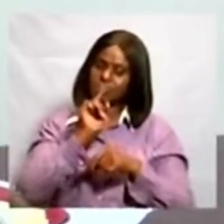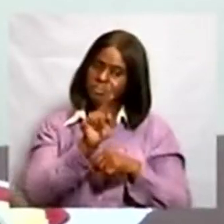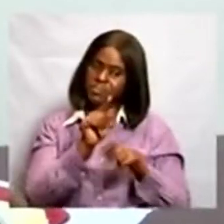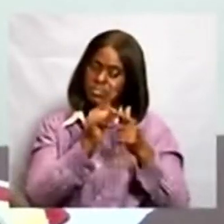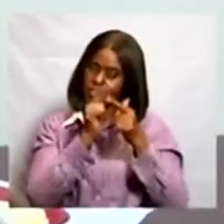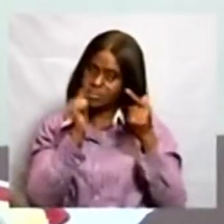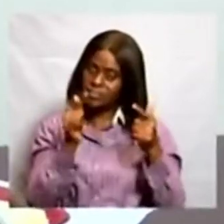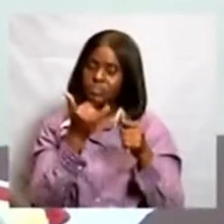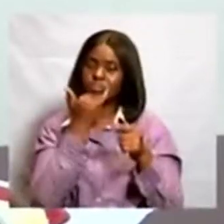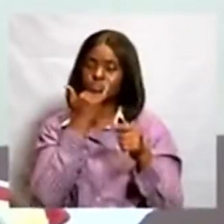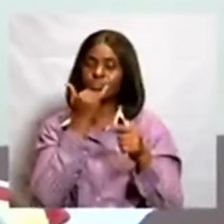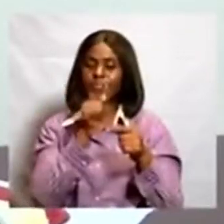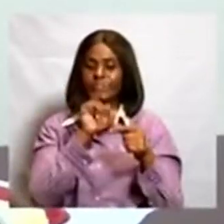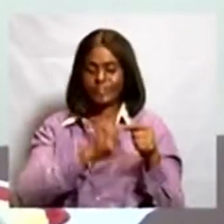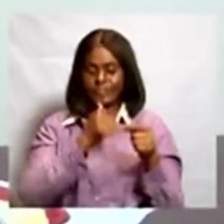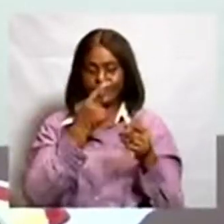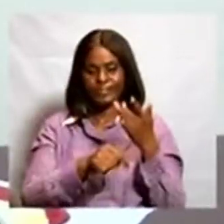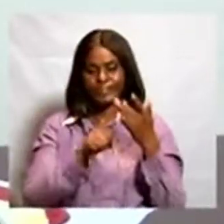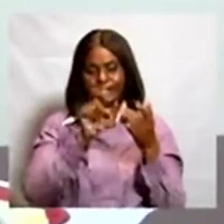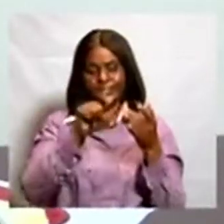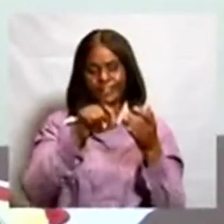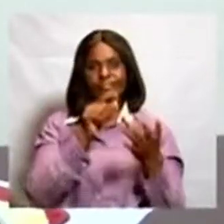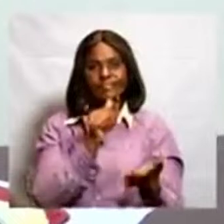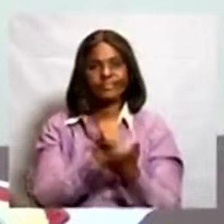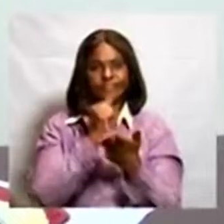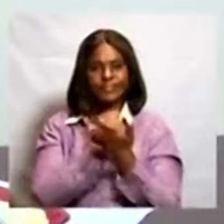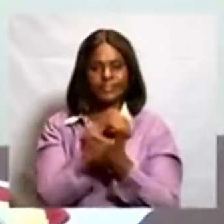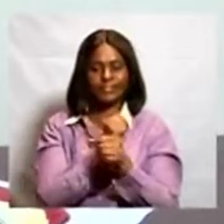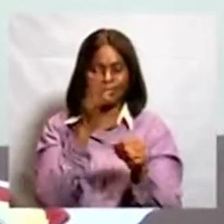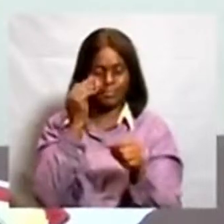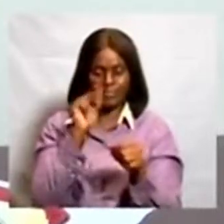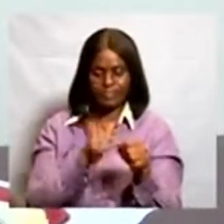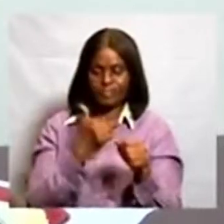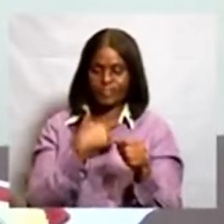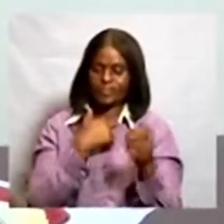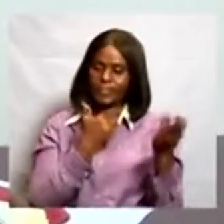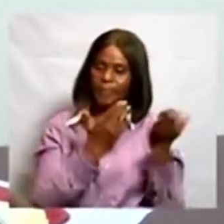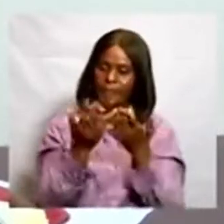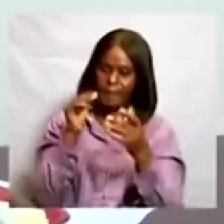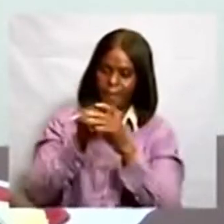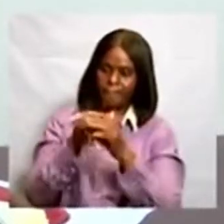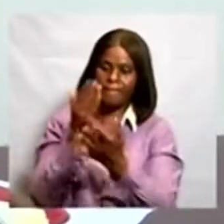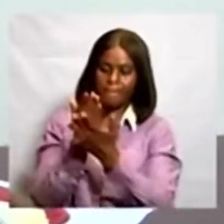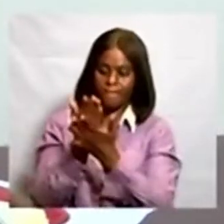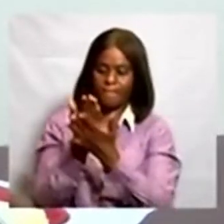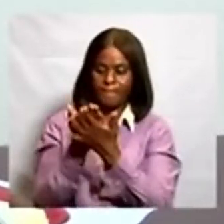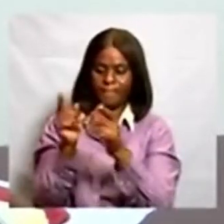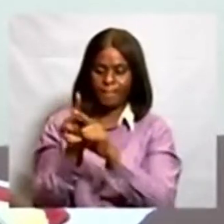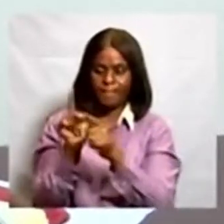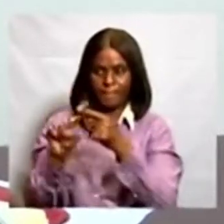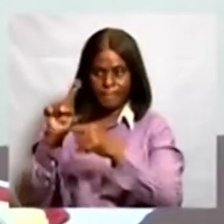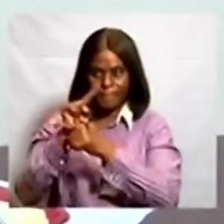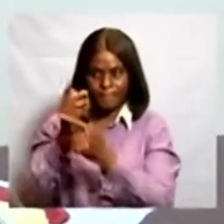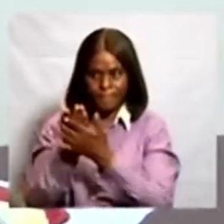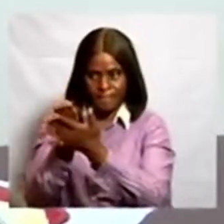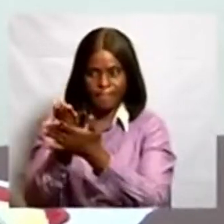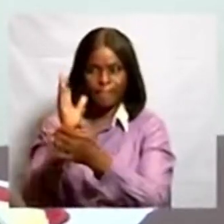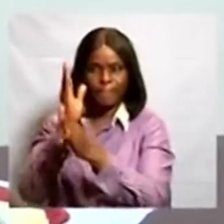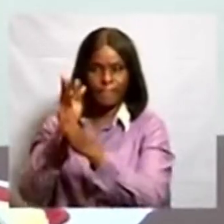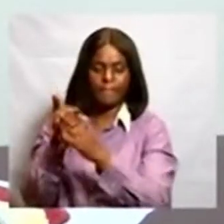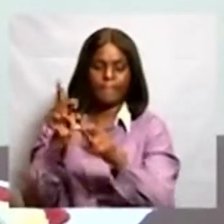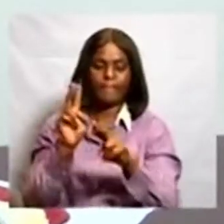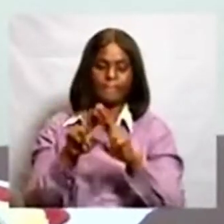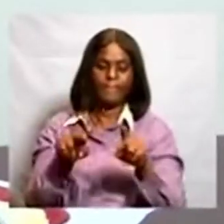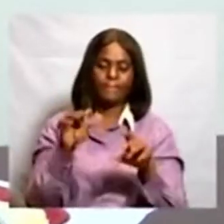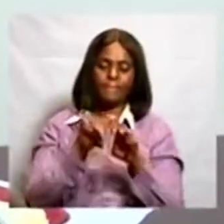major omission that needed to be included. So that is why we are bringing the proposal to you today. Chair,